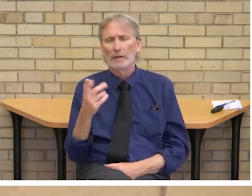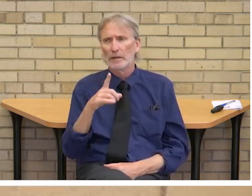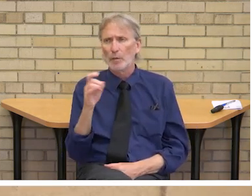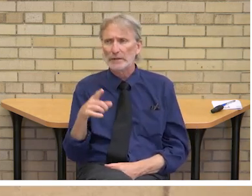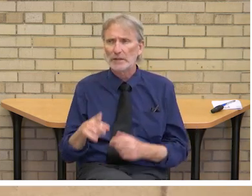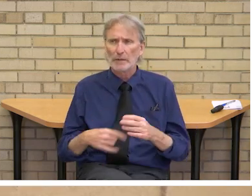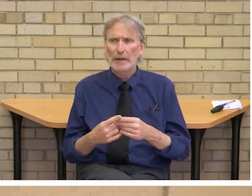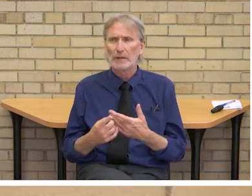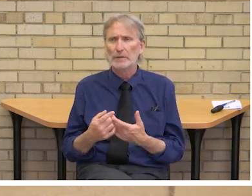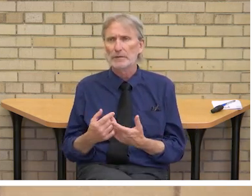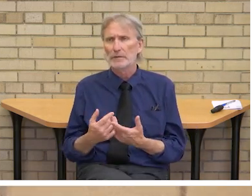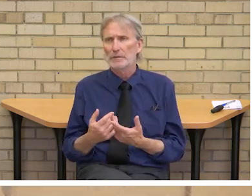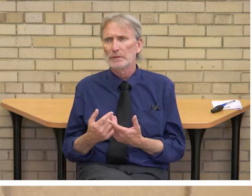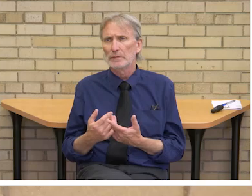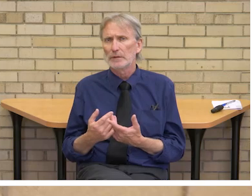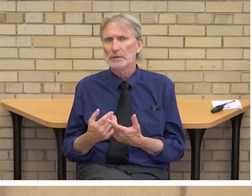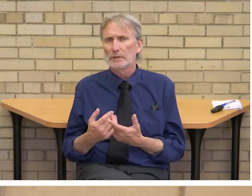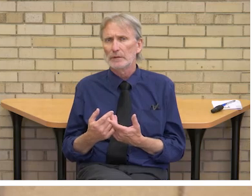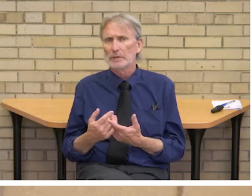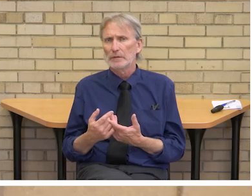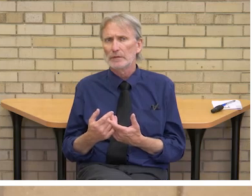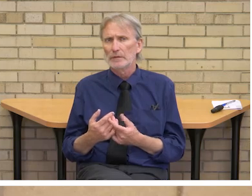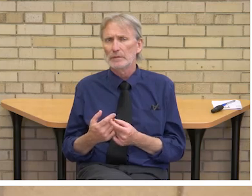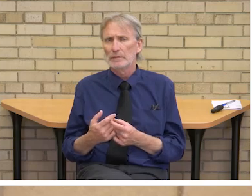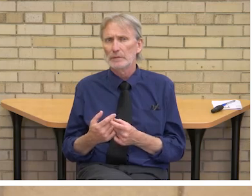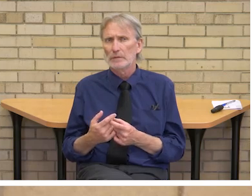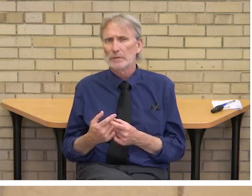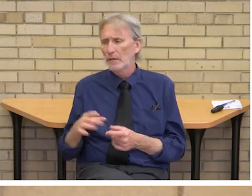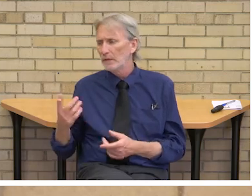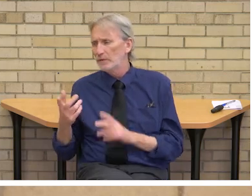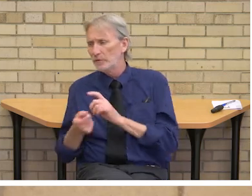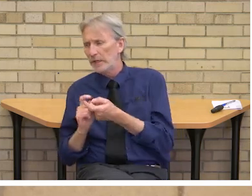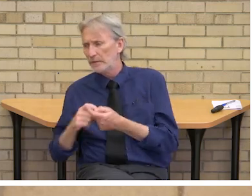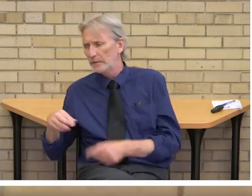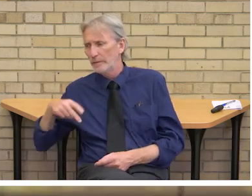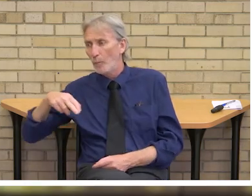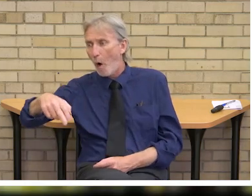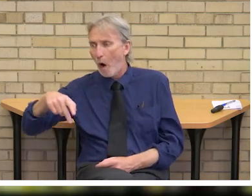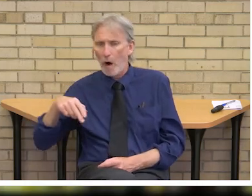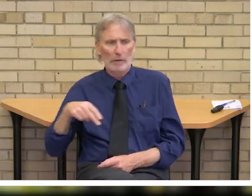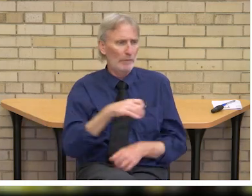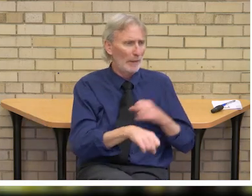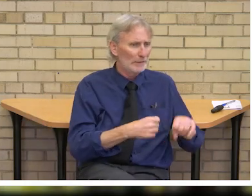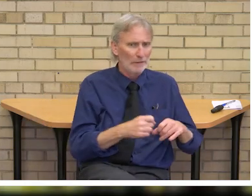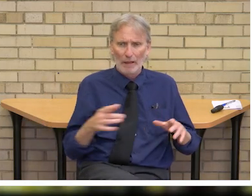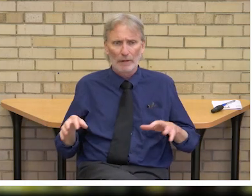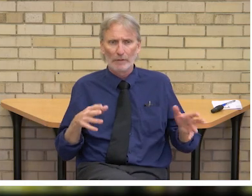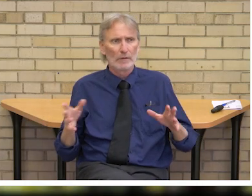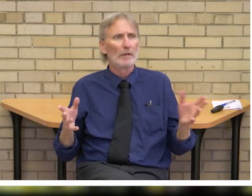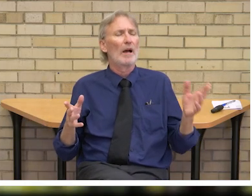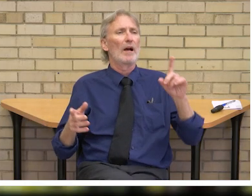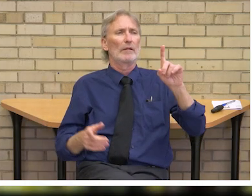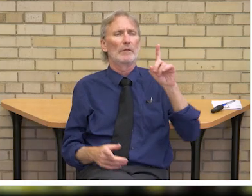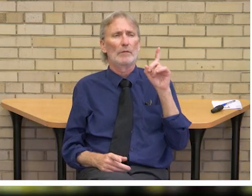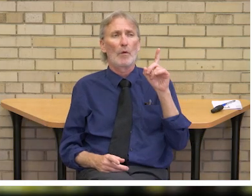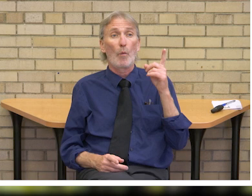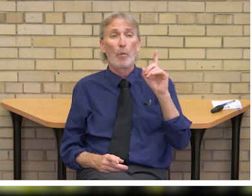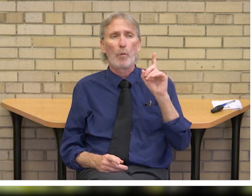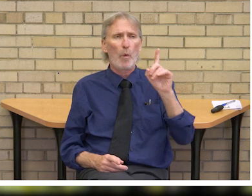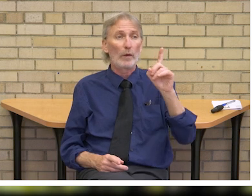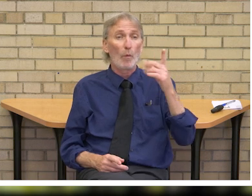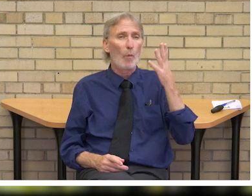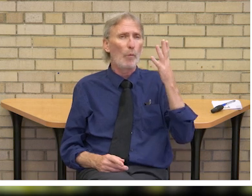pushing the facilities to one side or the other, I think for one, because